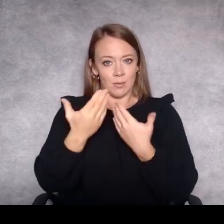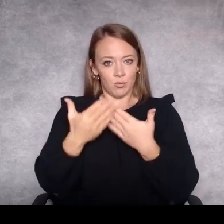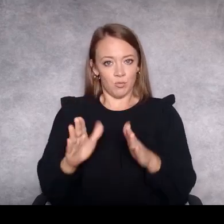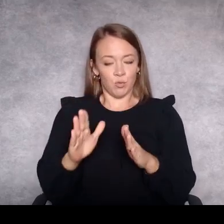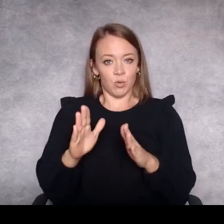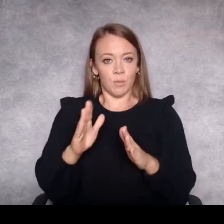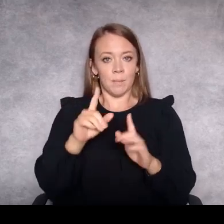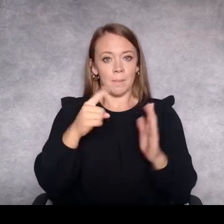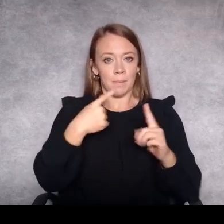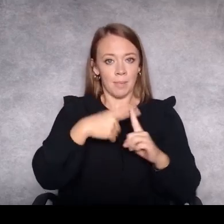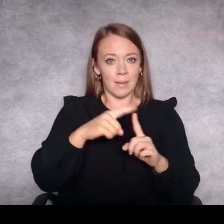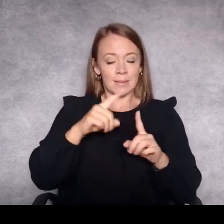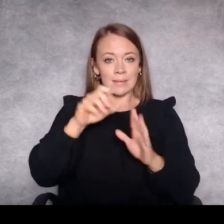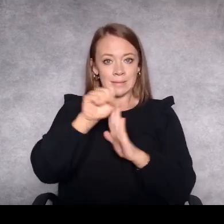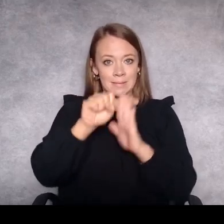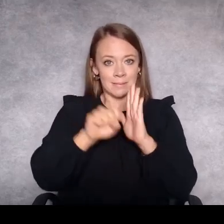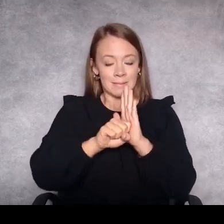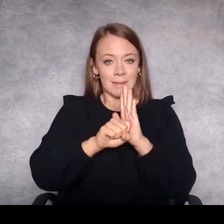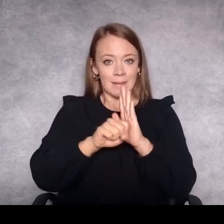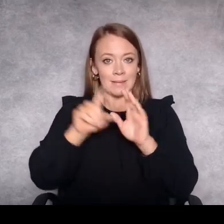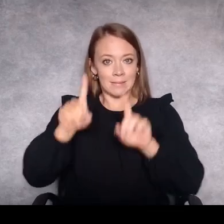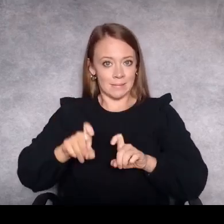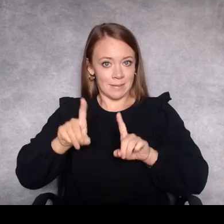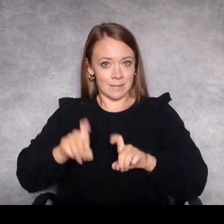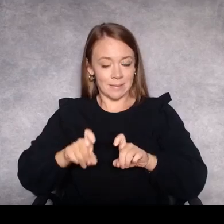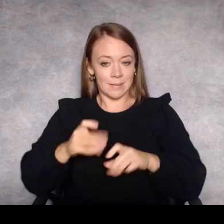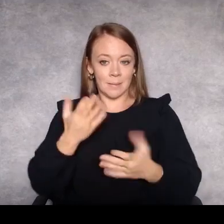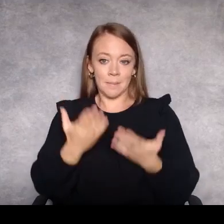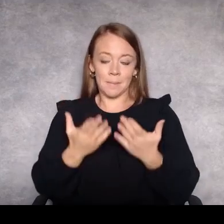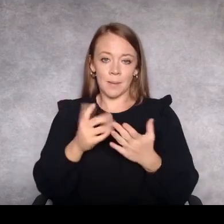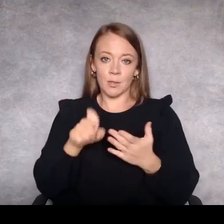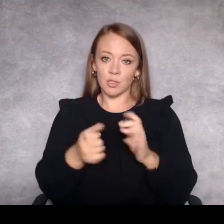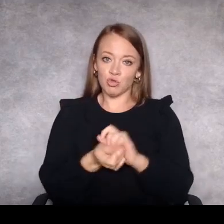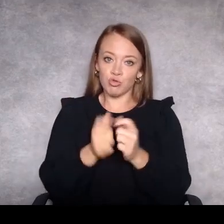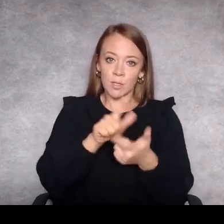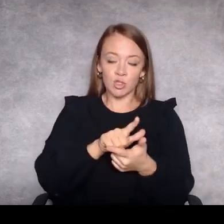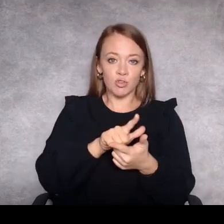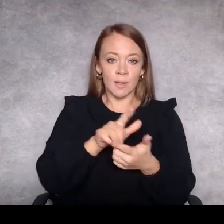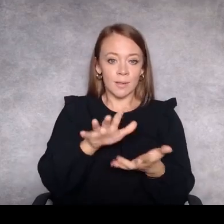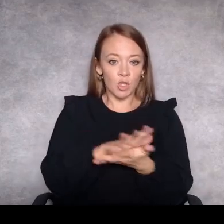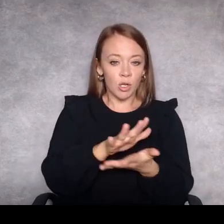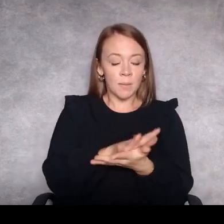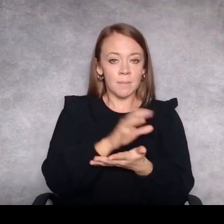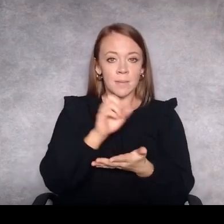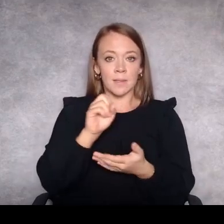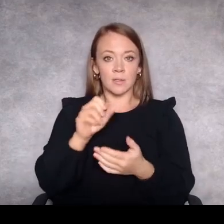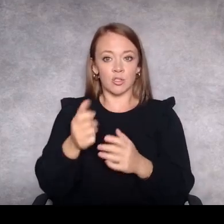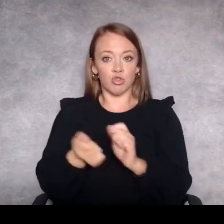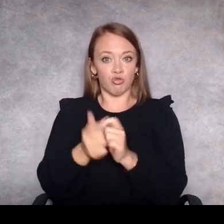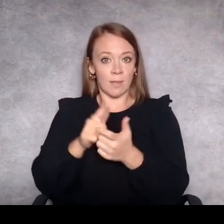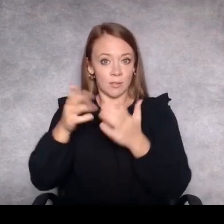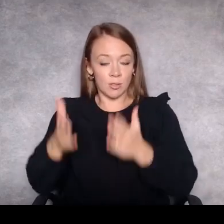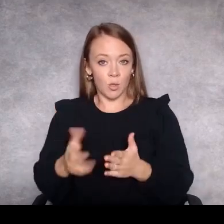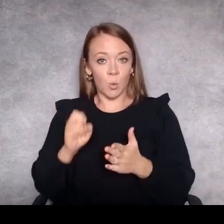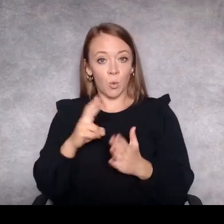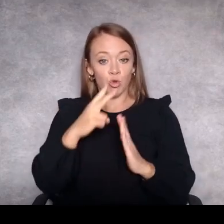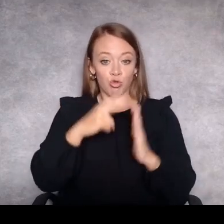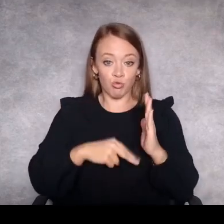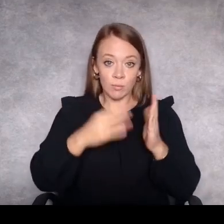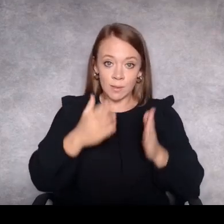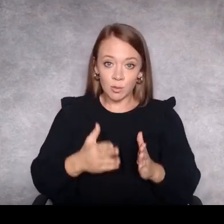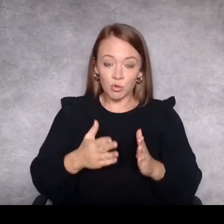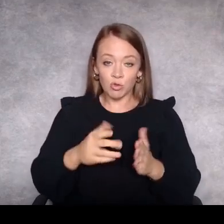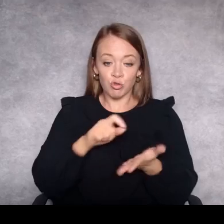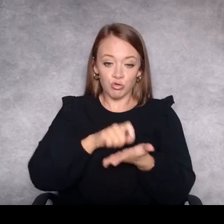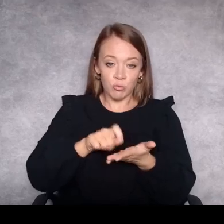for classroom and state assessments, such as documents translated, a translator, or possibly a reader